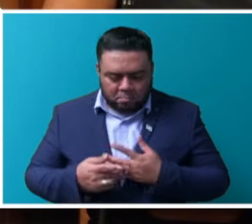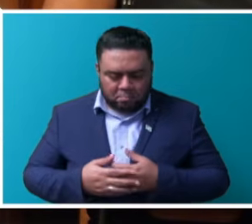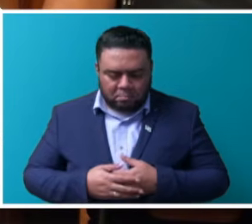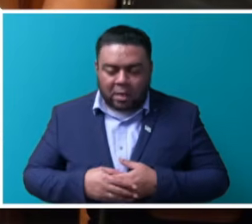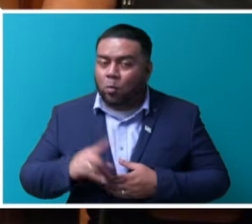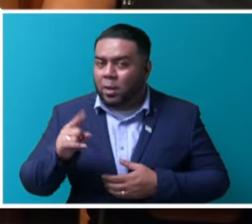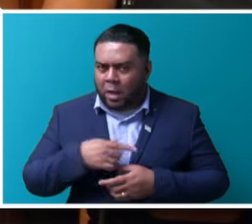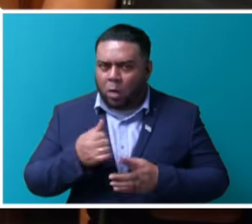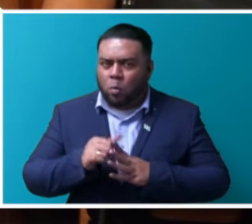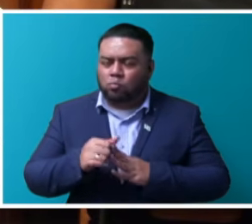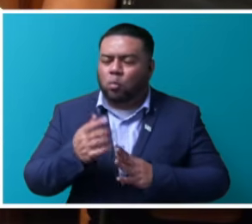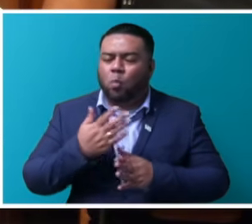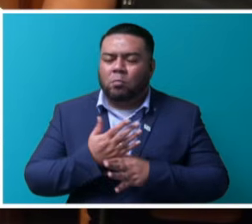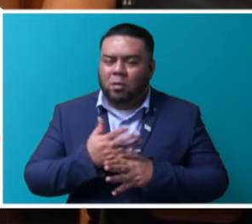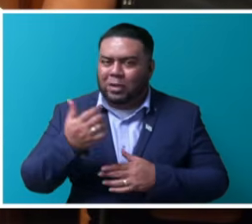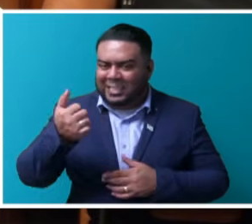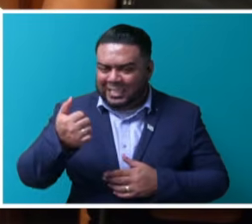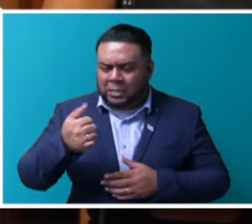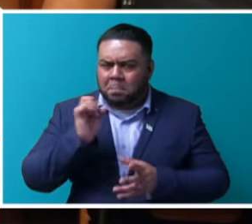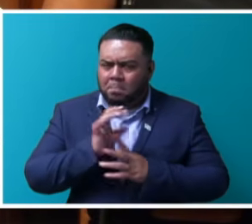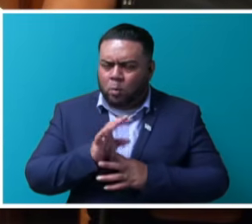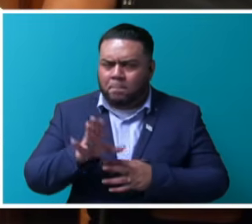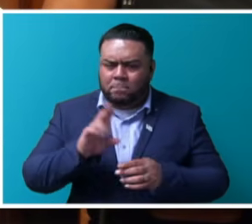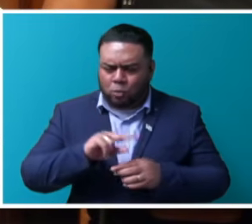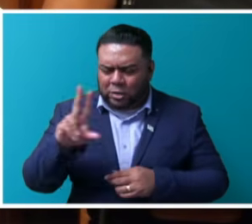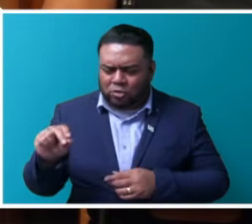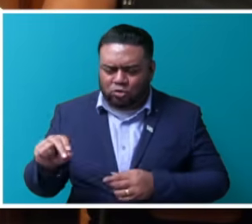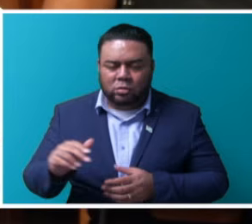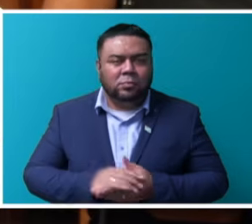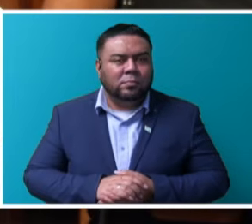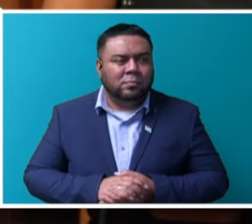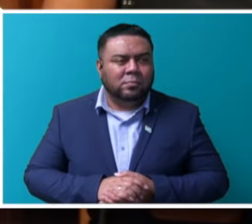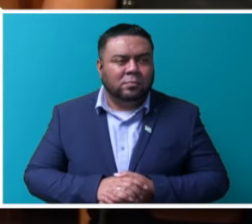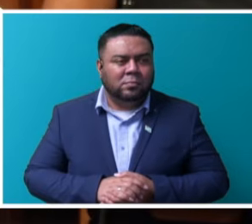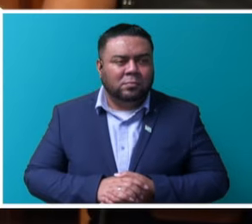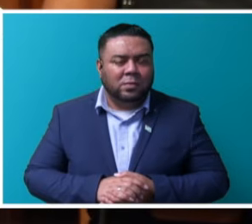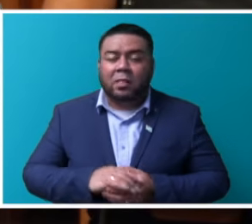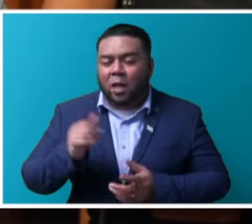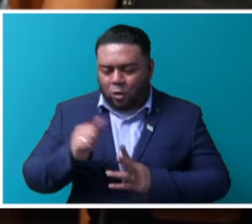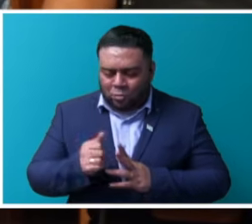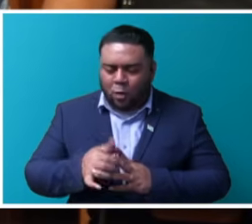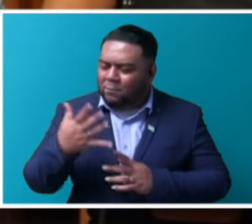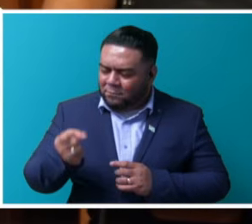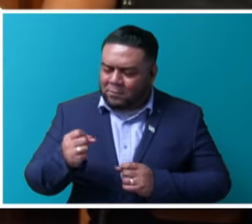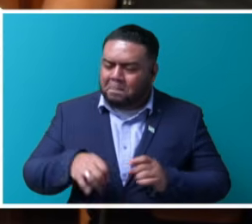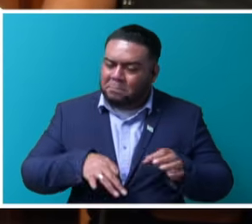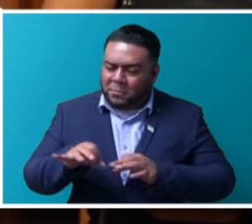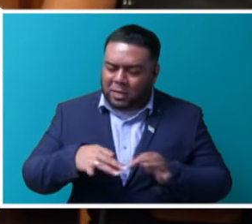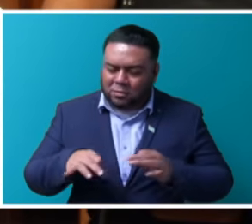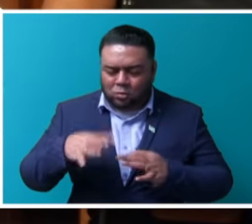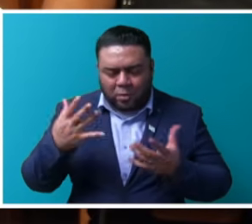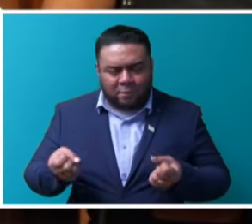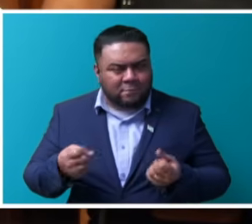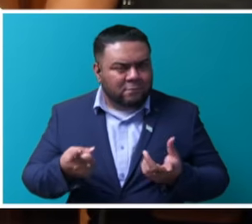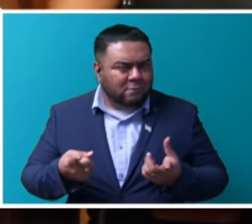now also working on another 6 critical bridges that will be replaced in the second phase. There are also major plans being worked out to ease traffic in